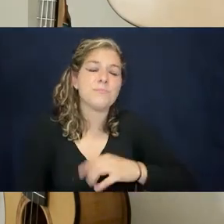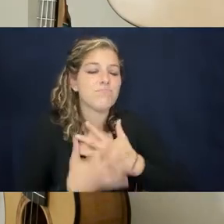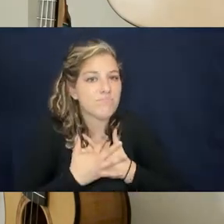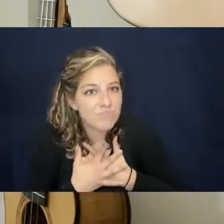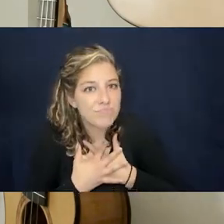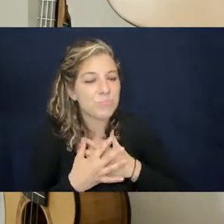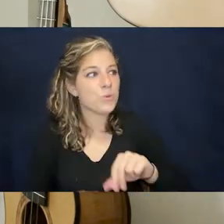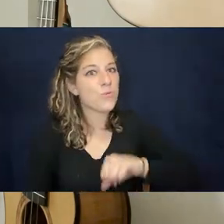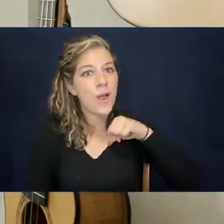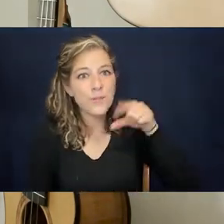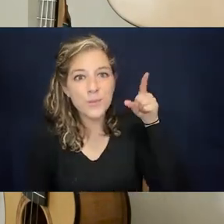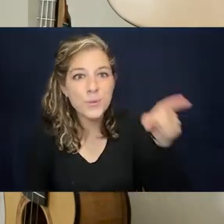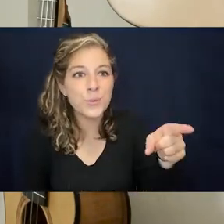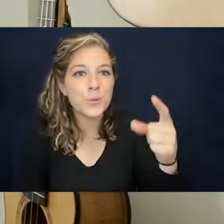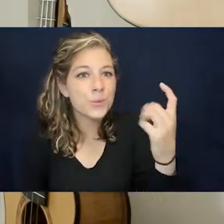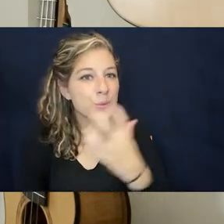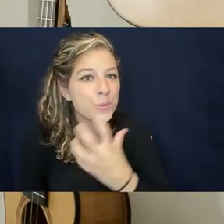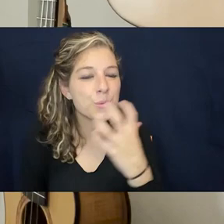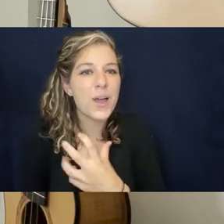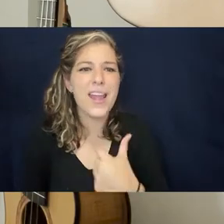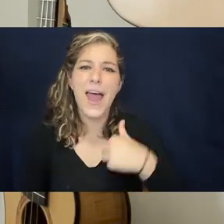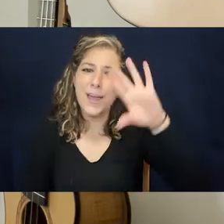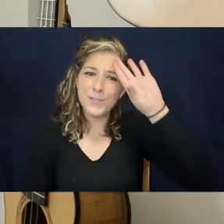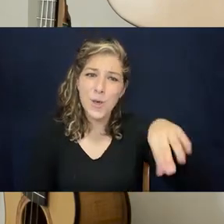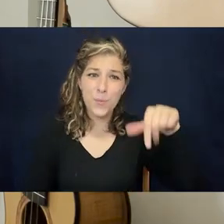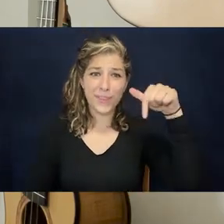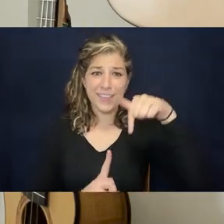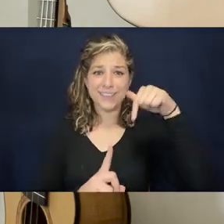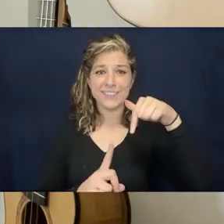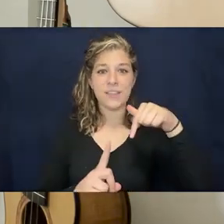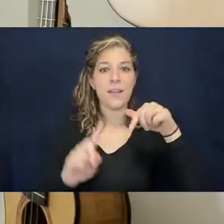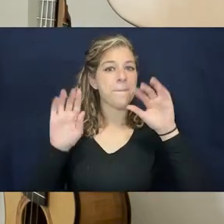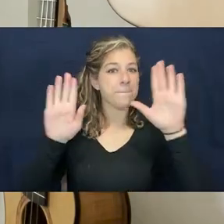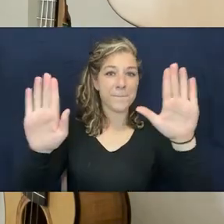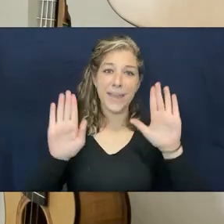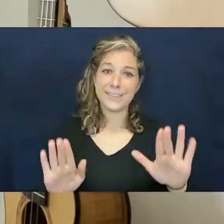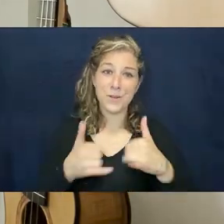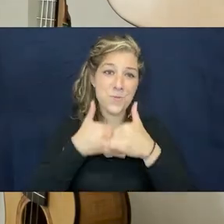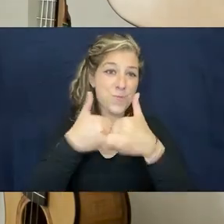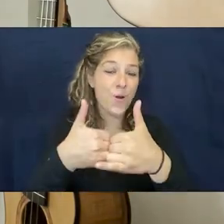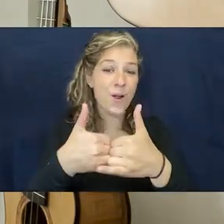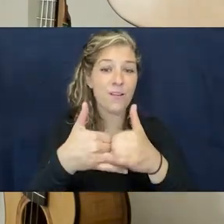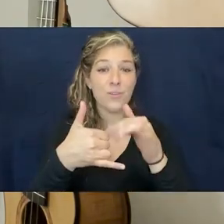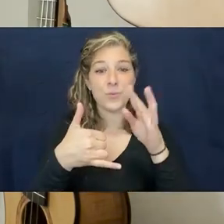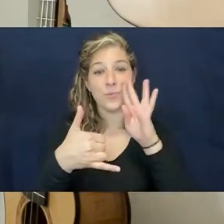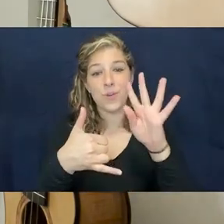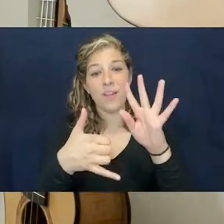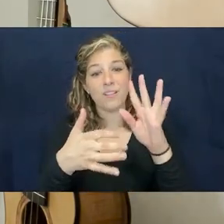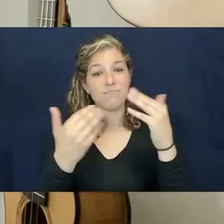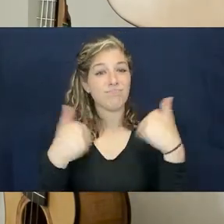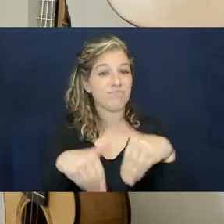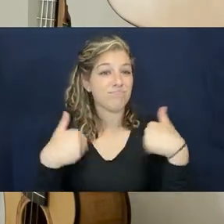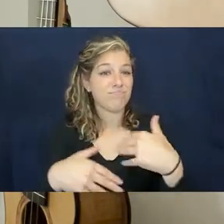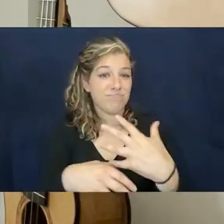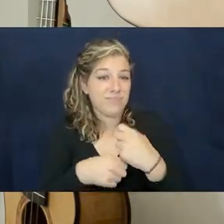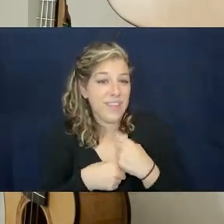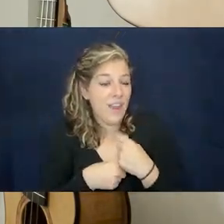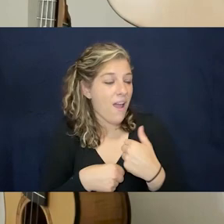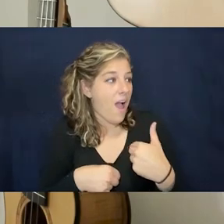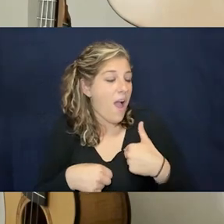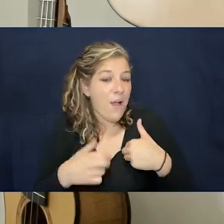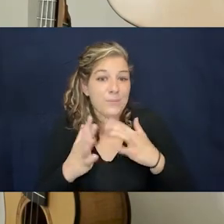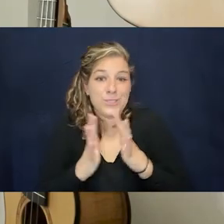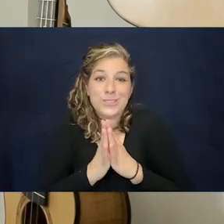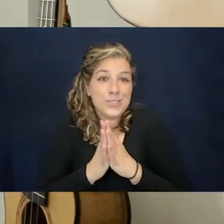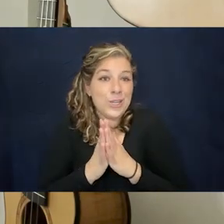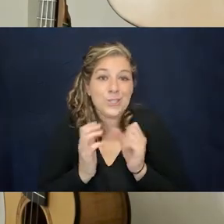I am so incredibly proud of you. And I know that this is an amazing award that you're about to receive,